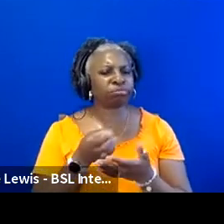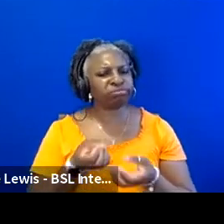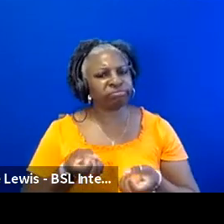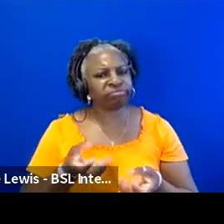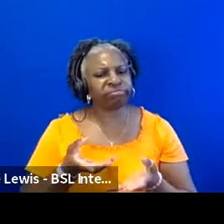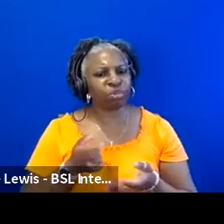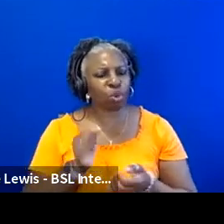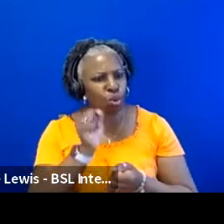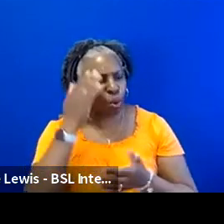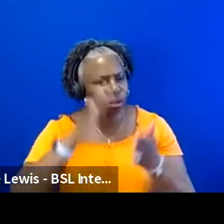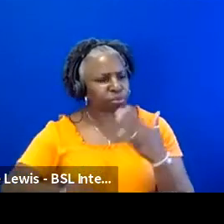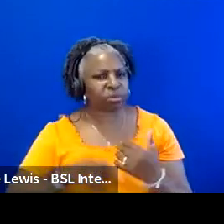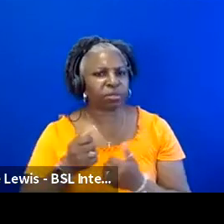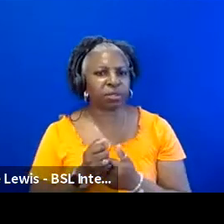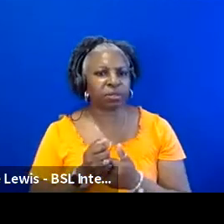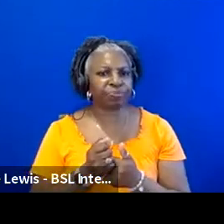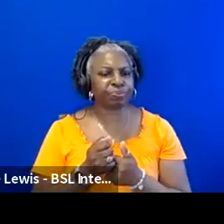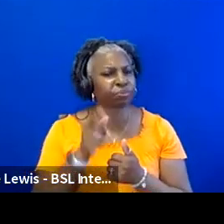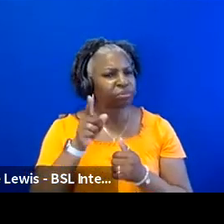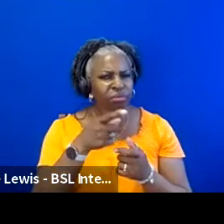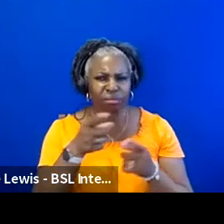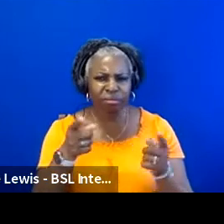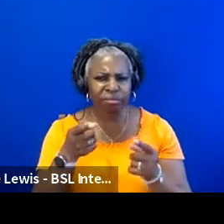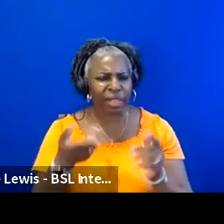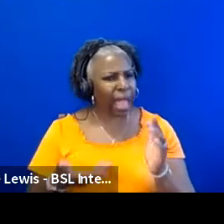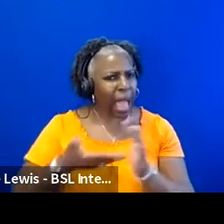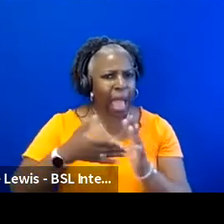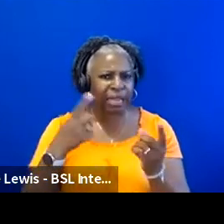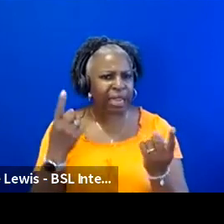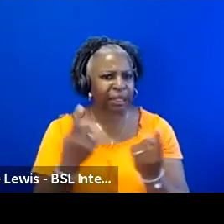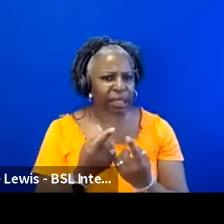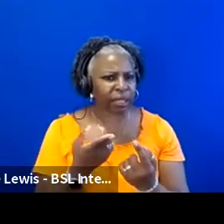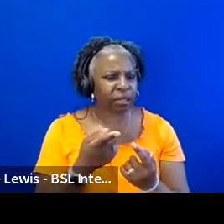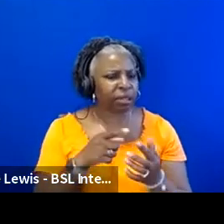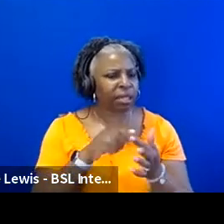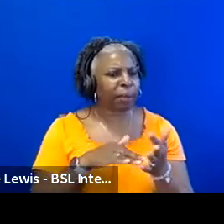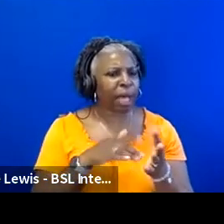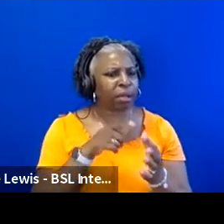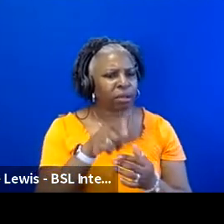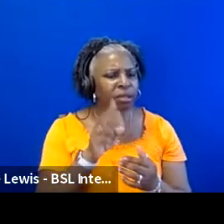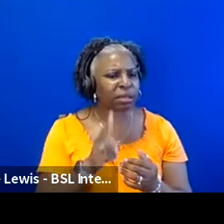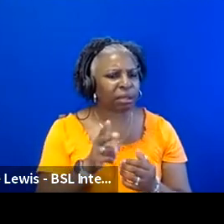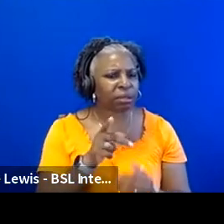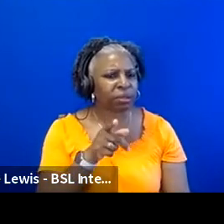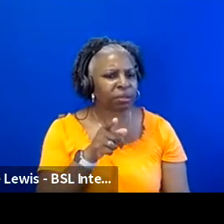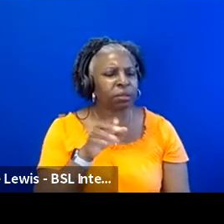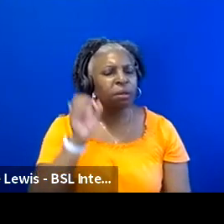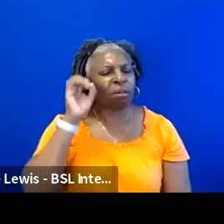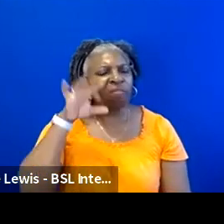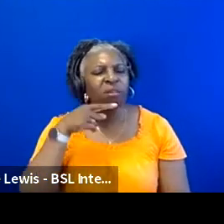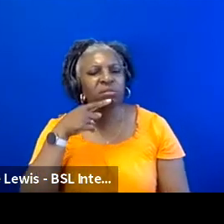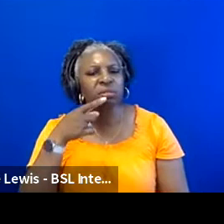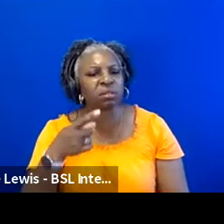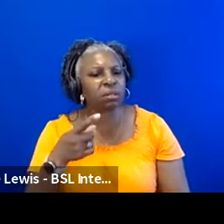Iman. Does anyone want to add anything to that? Go on, Iman. To add anything, I just forget. Yeah.